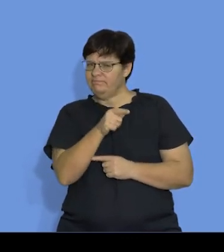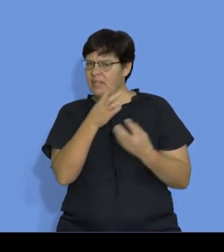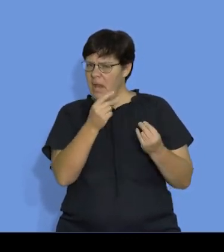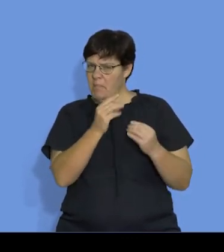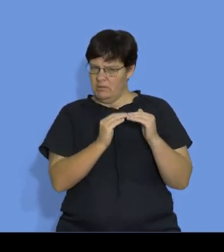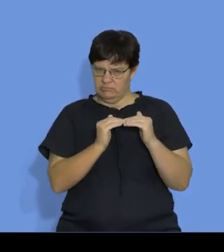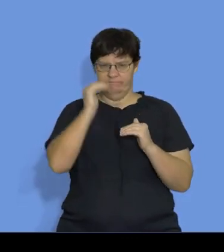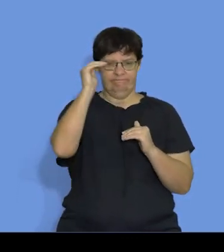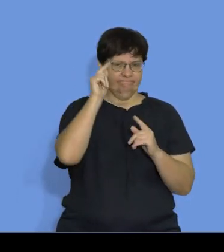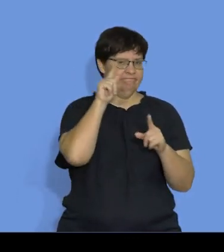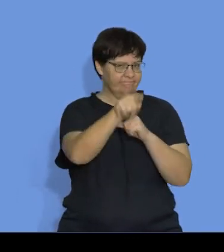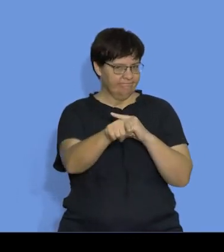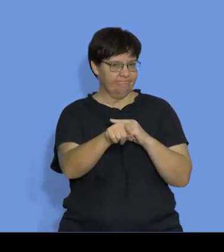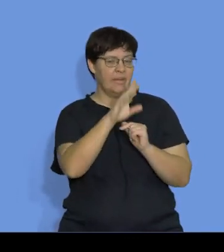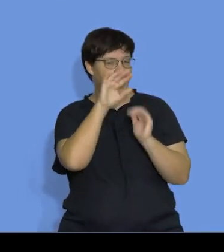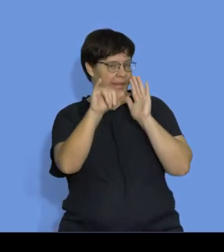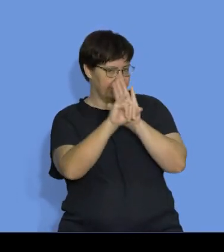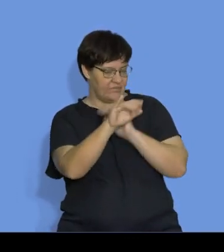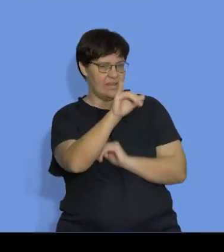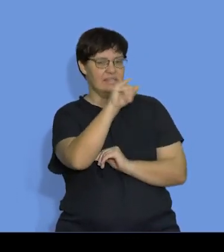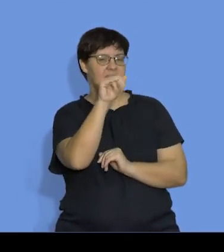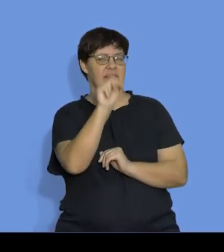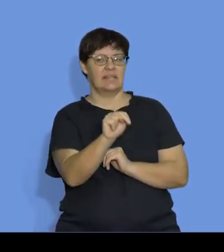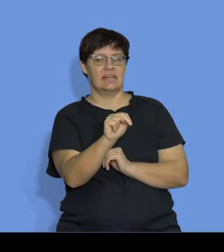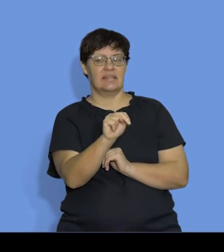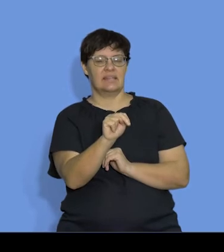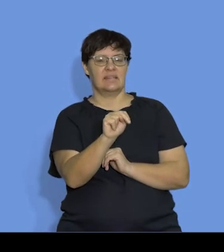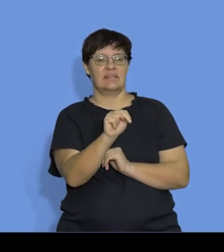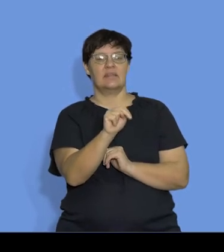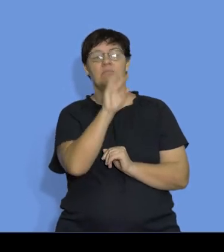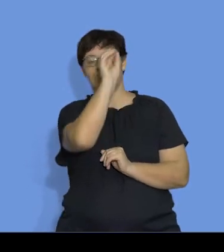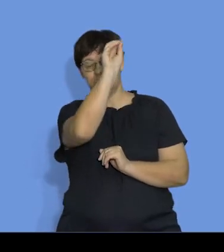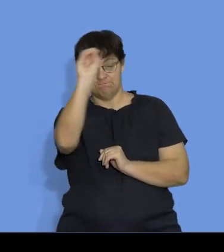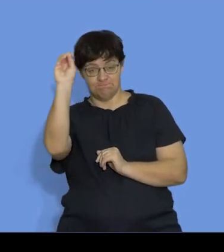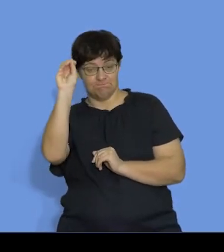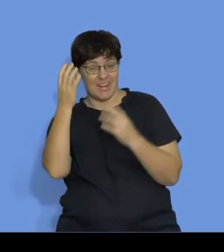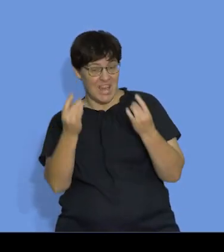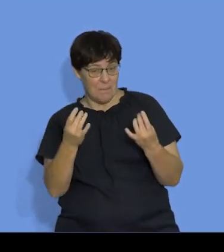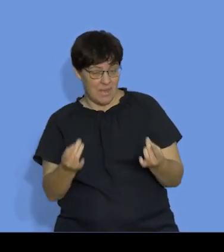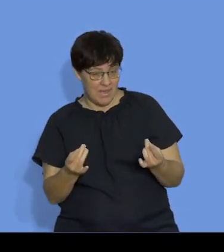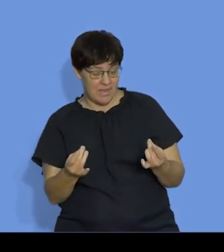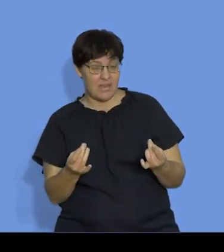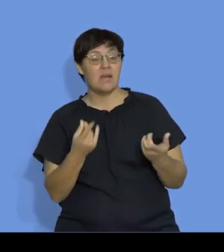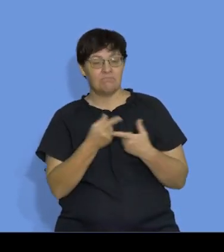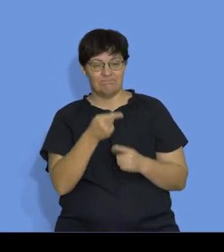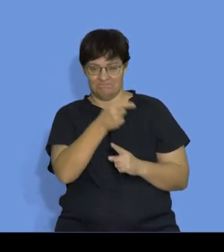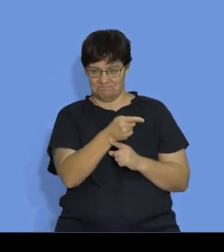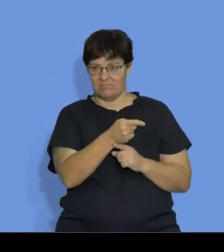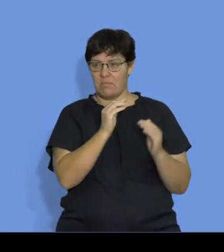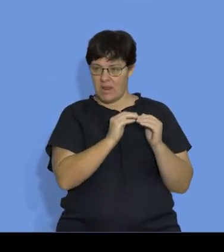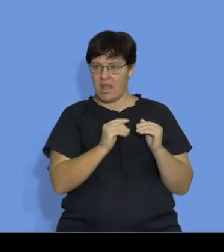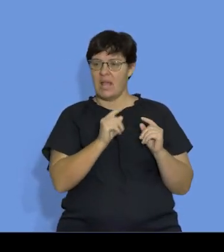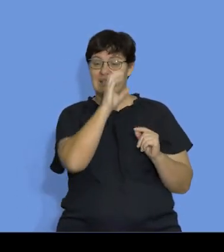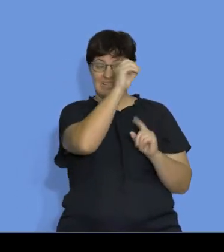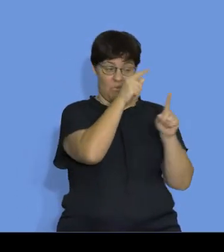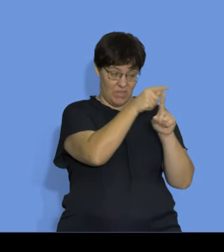We have identified that zinc, according to the laws of assigning oxidation numbers, as an atom, it's got 0